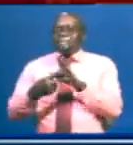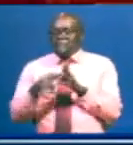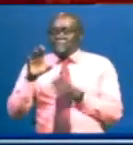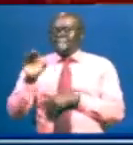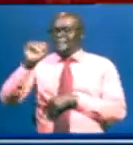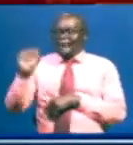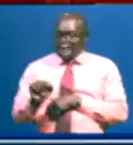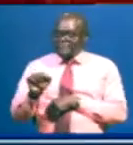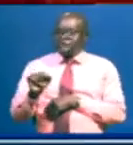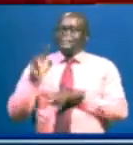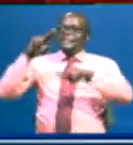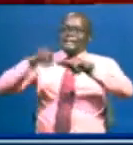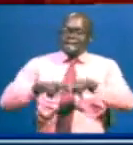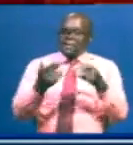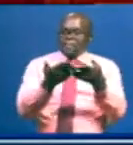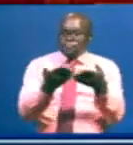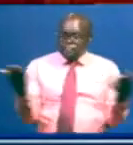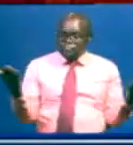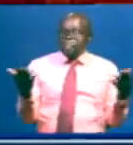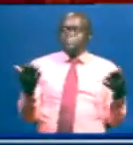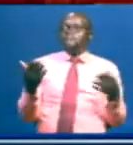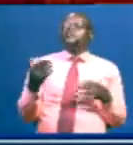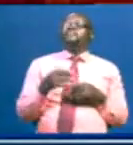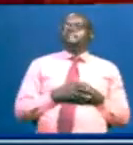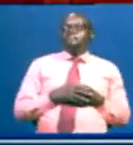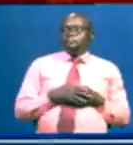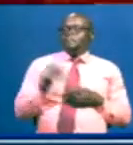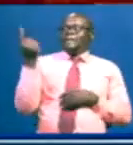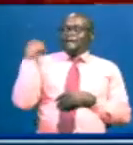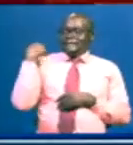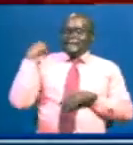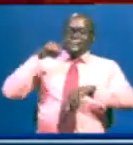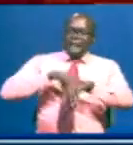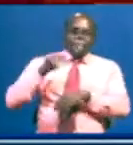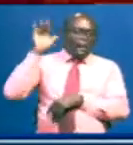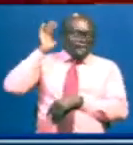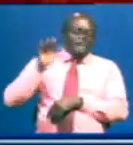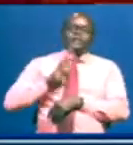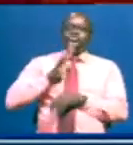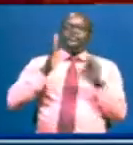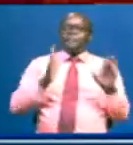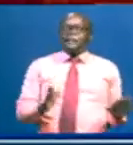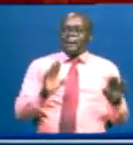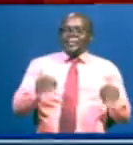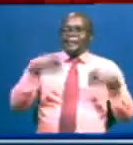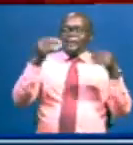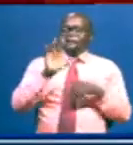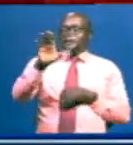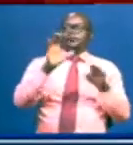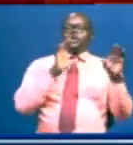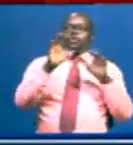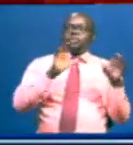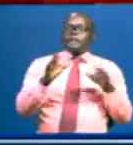secretary sitting here on this side. And yesterday when I was listening to the Speaker giving his communication, the